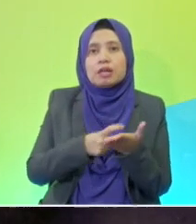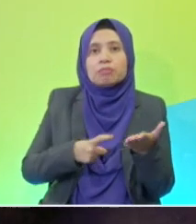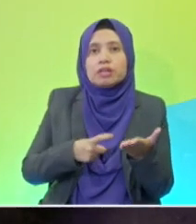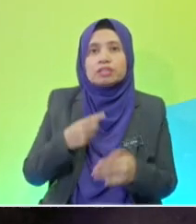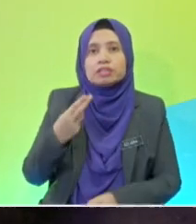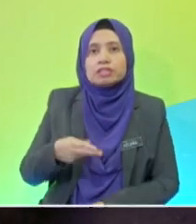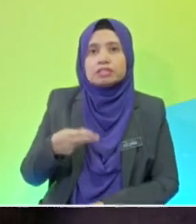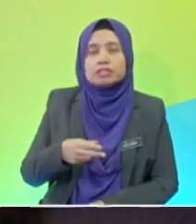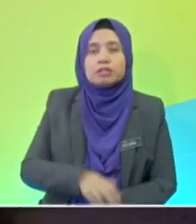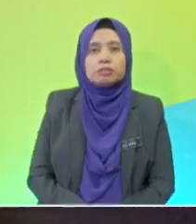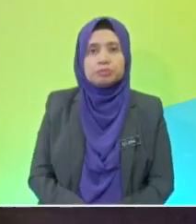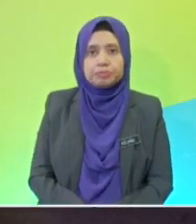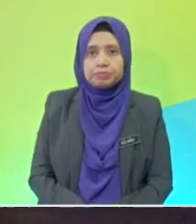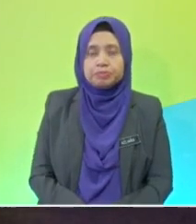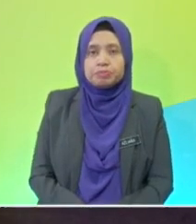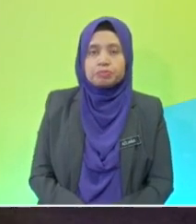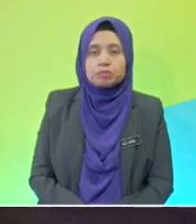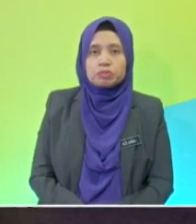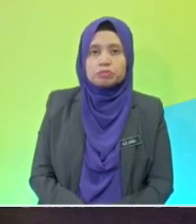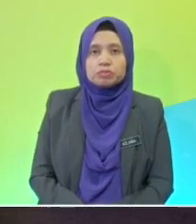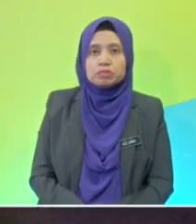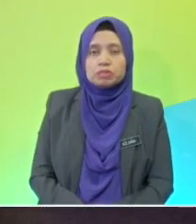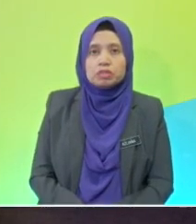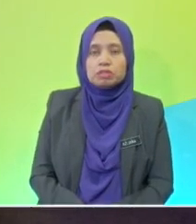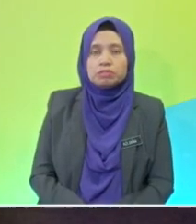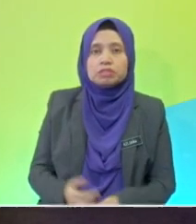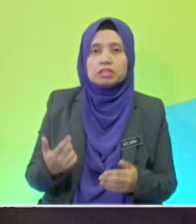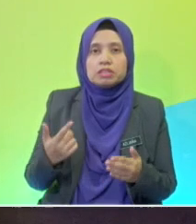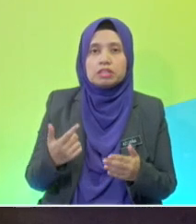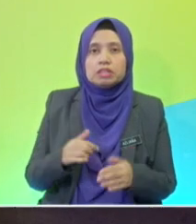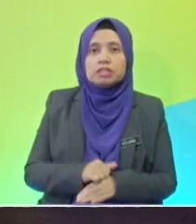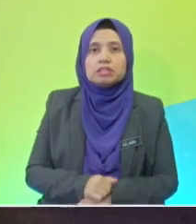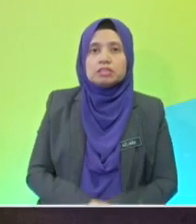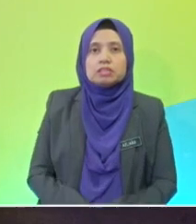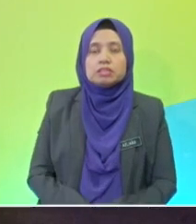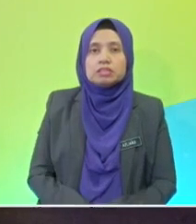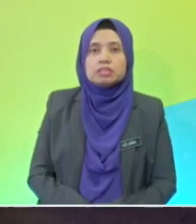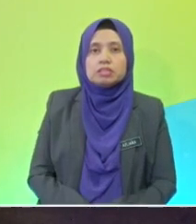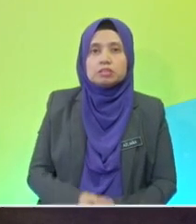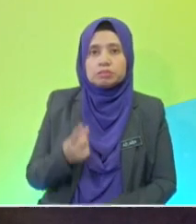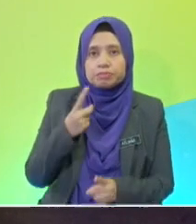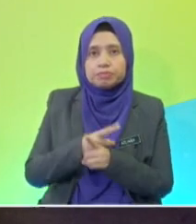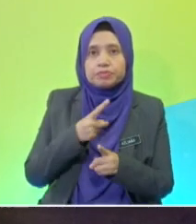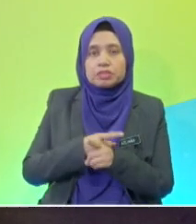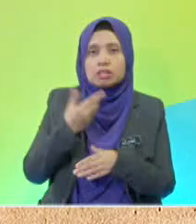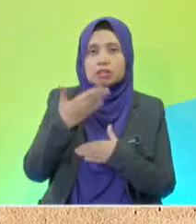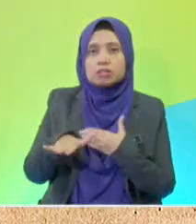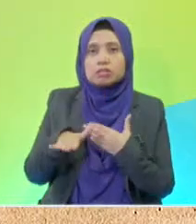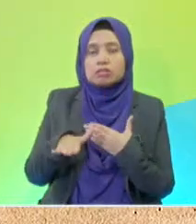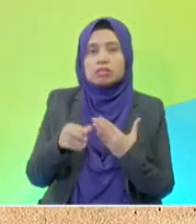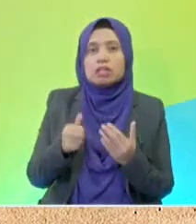Okay, so next one. So, okay, for the next one, okay, the items. Yes. She's right. And for the next one, what is